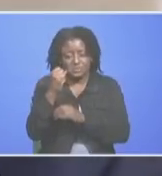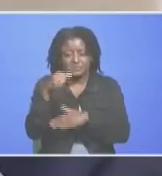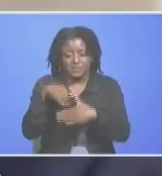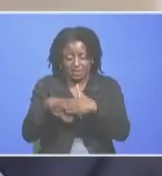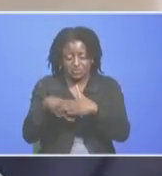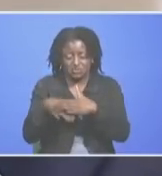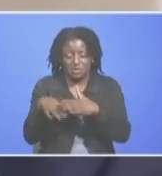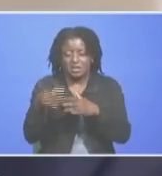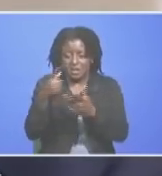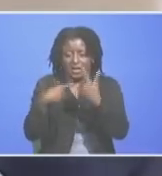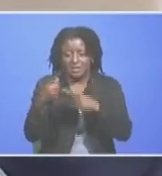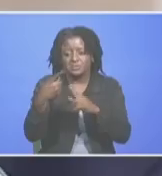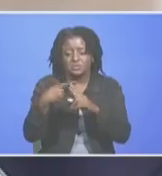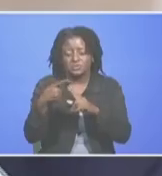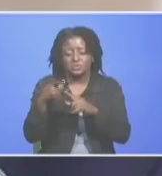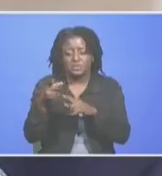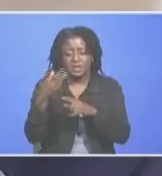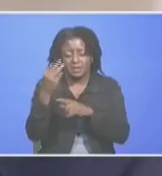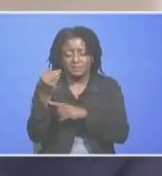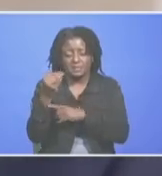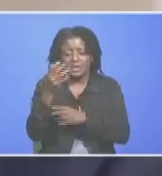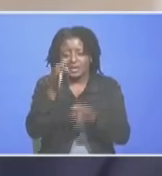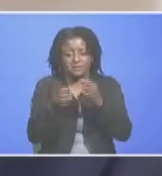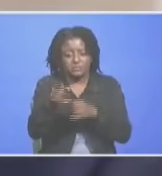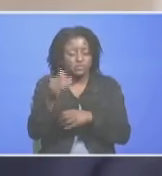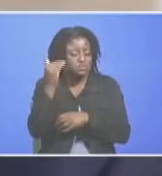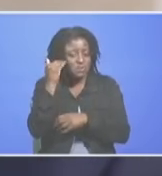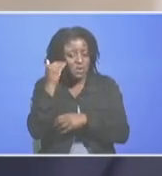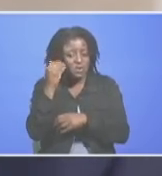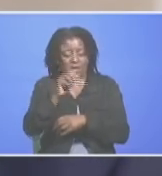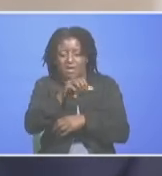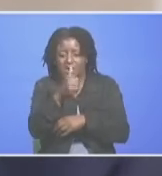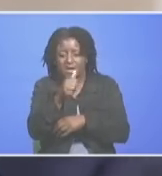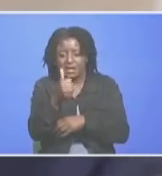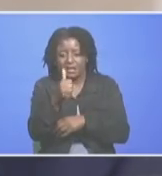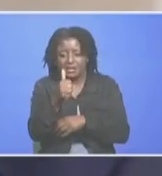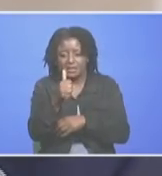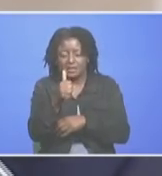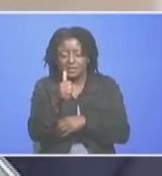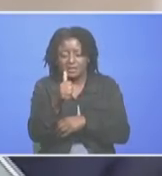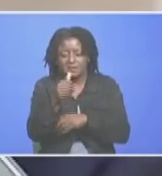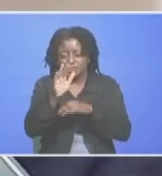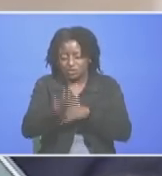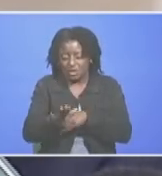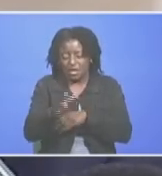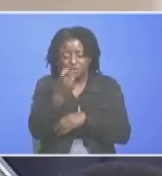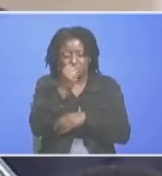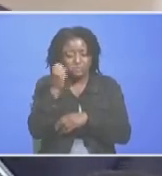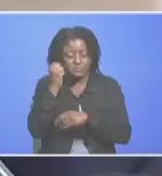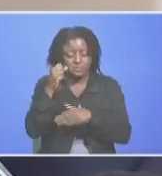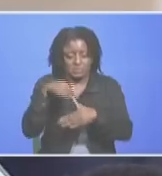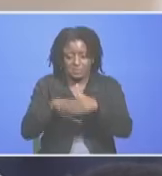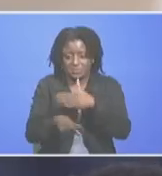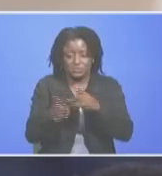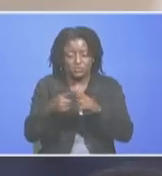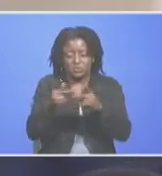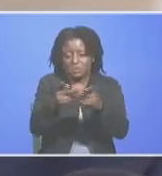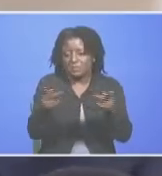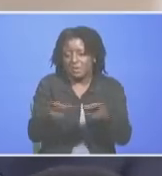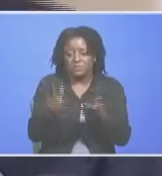If you know of a single instance where a child has been denied admission to a public